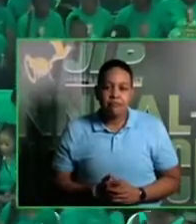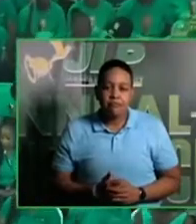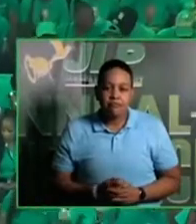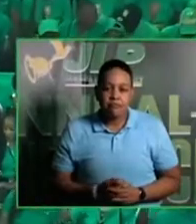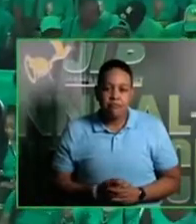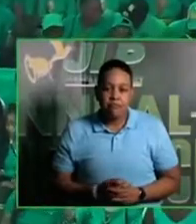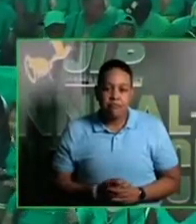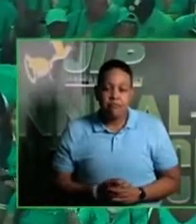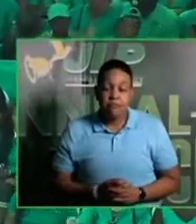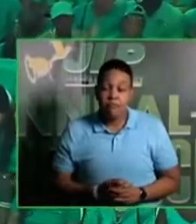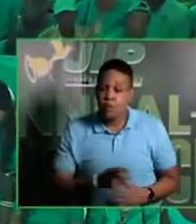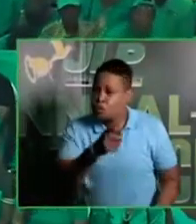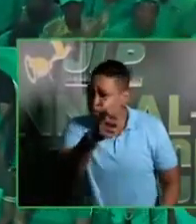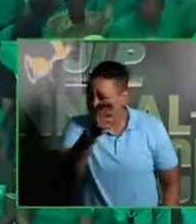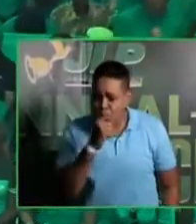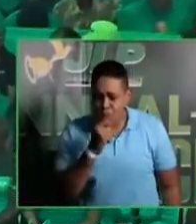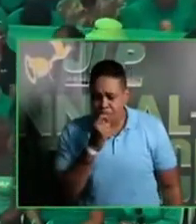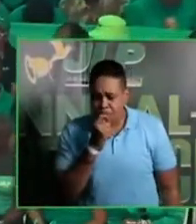And you,